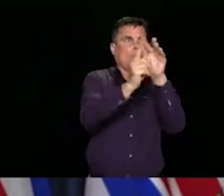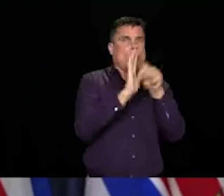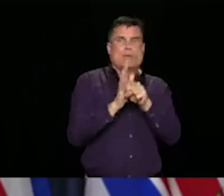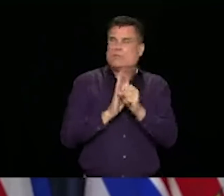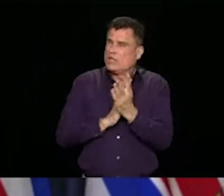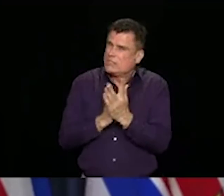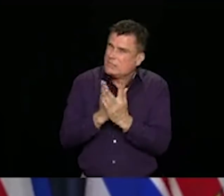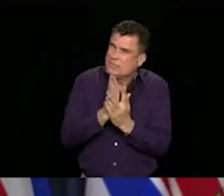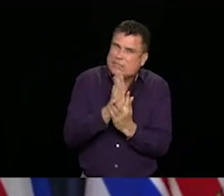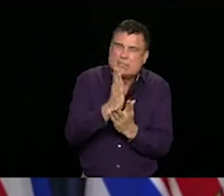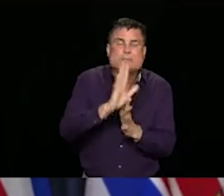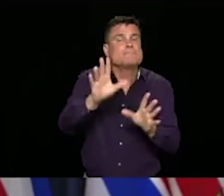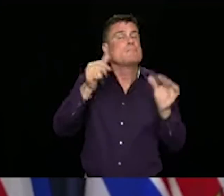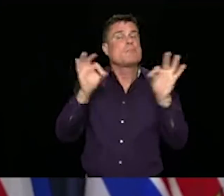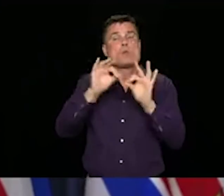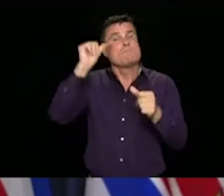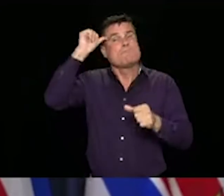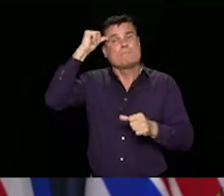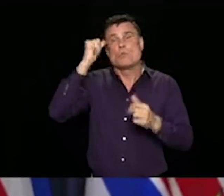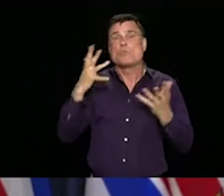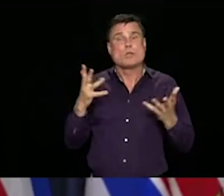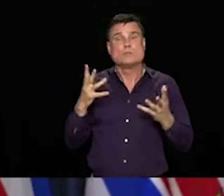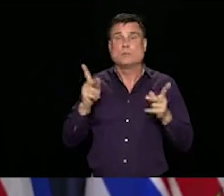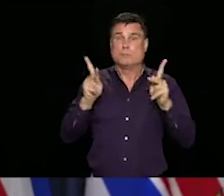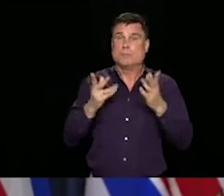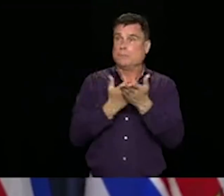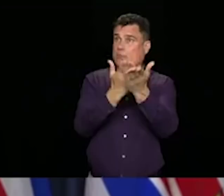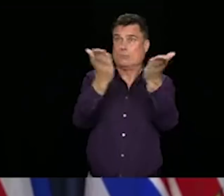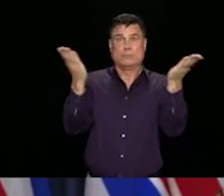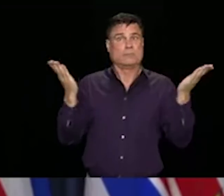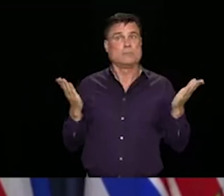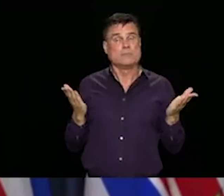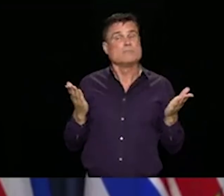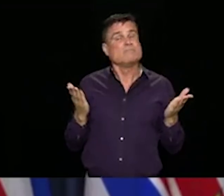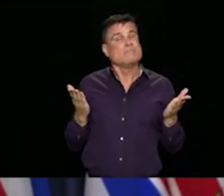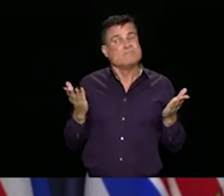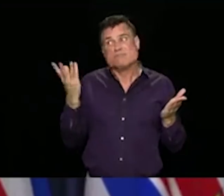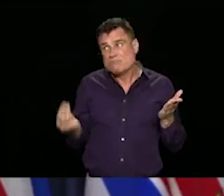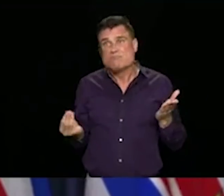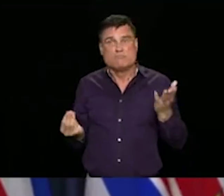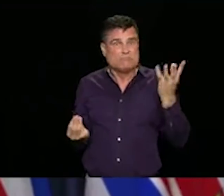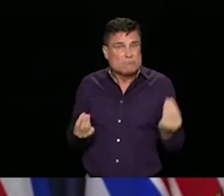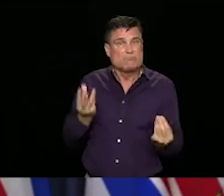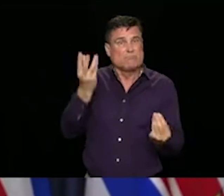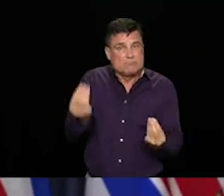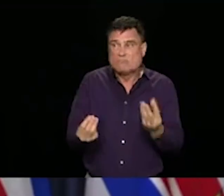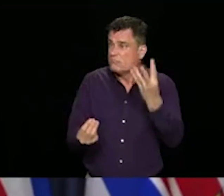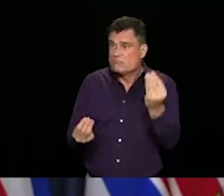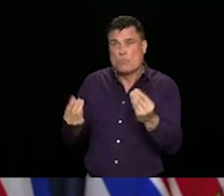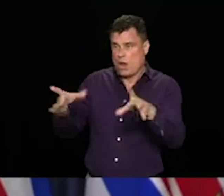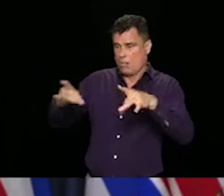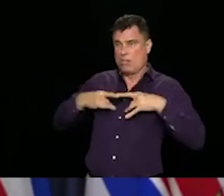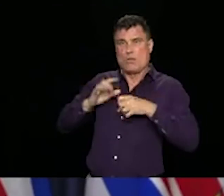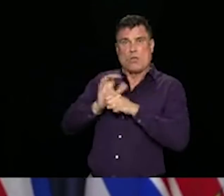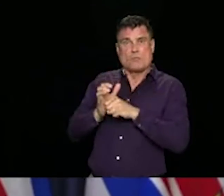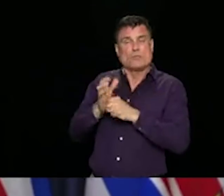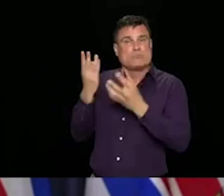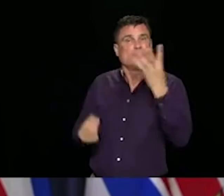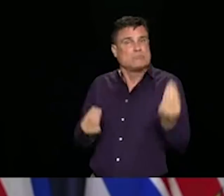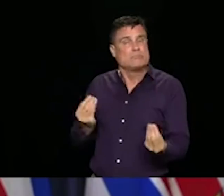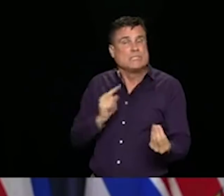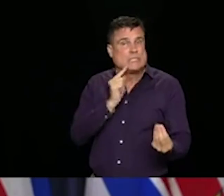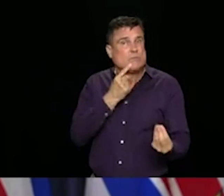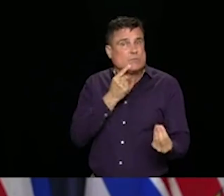good reminder of why we've taken such strong measures in BC. I just want to put it in context.